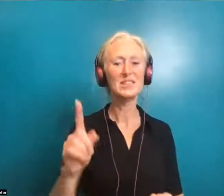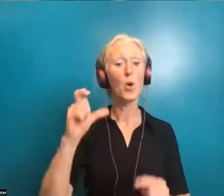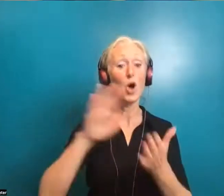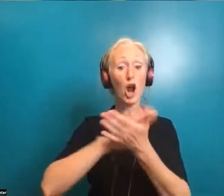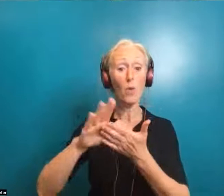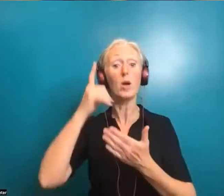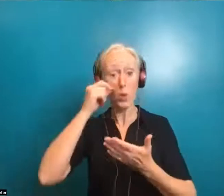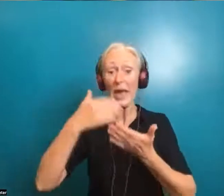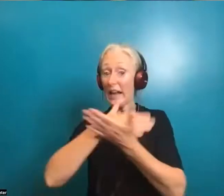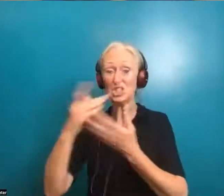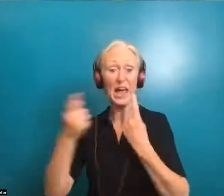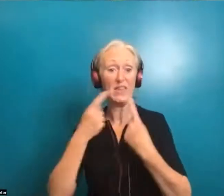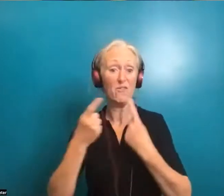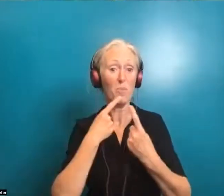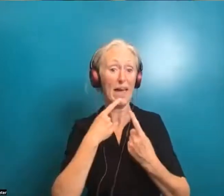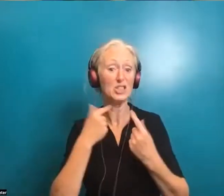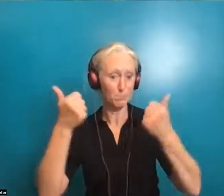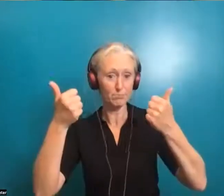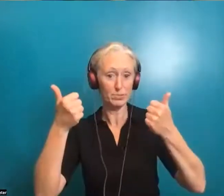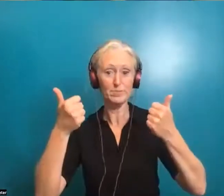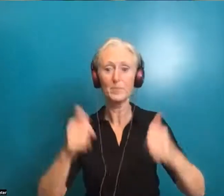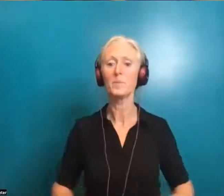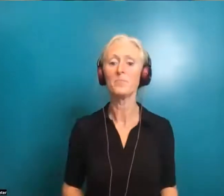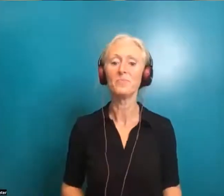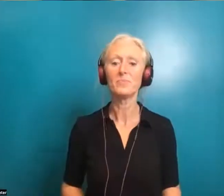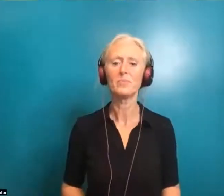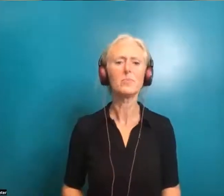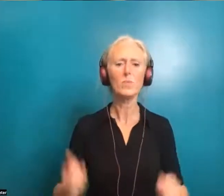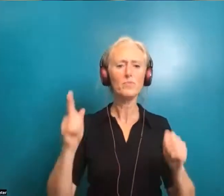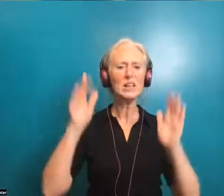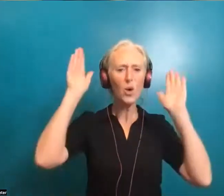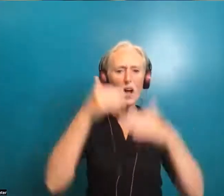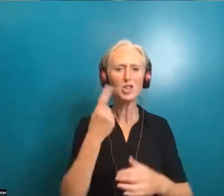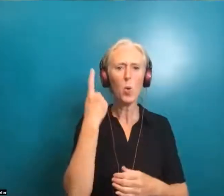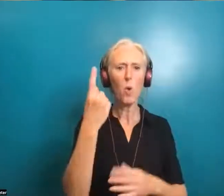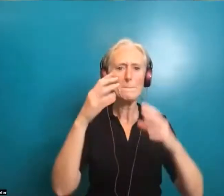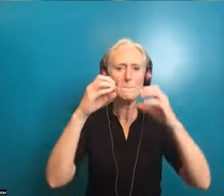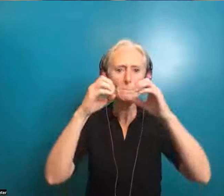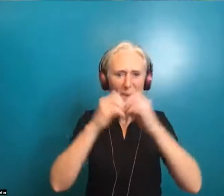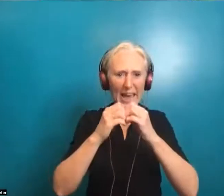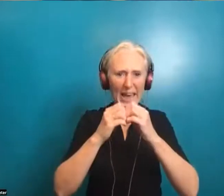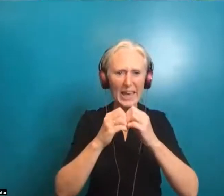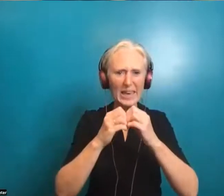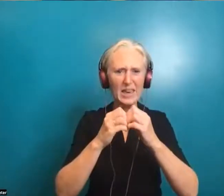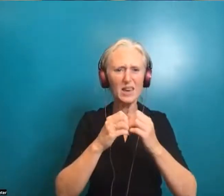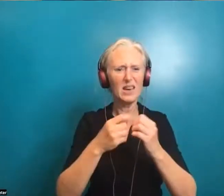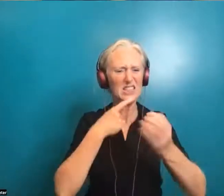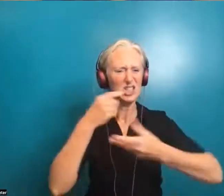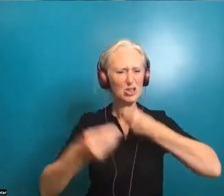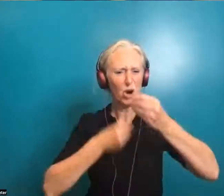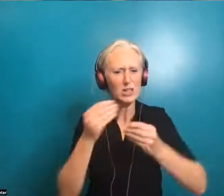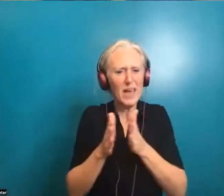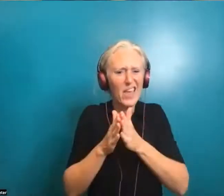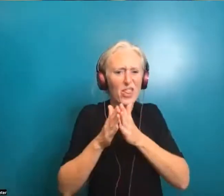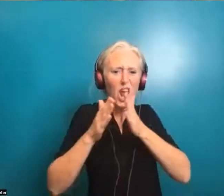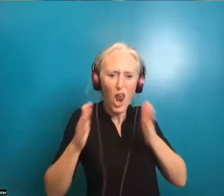UK and Retina UK afterwards. Thank you. Usher 1B is described as being one of the larger of the Usher